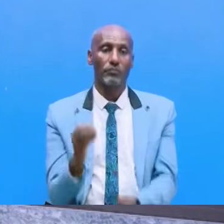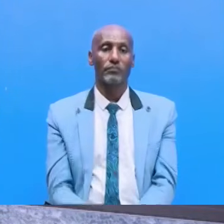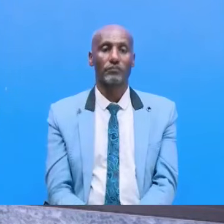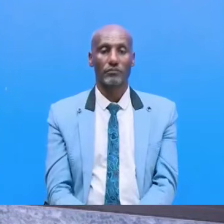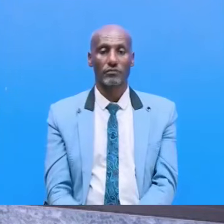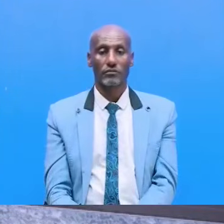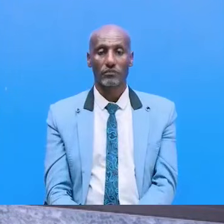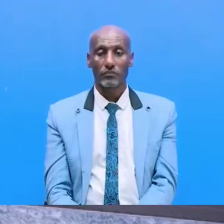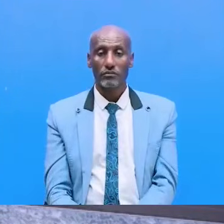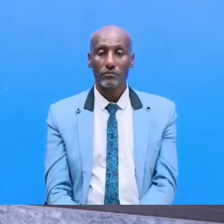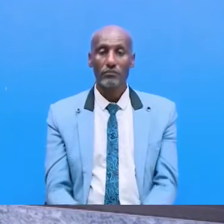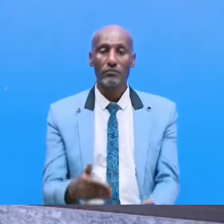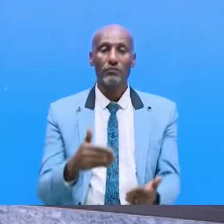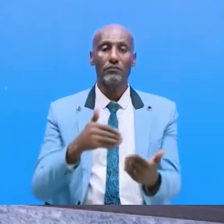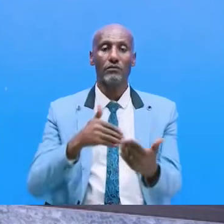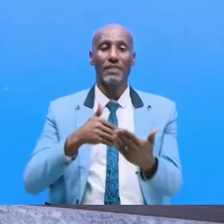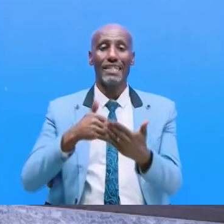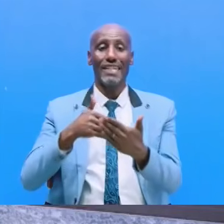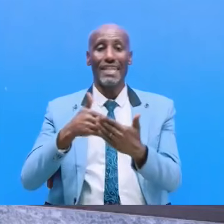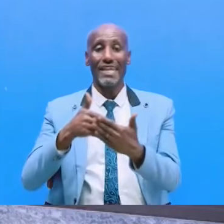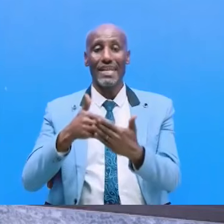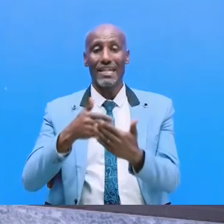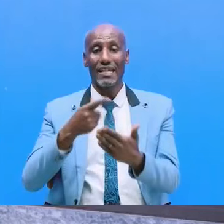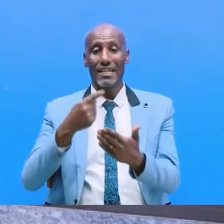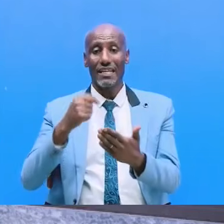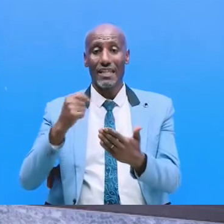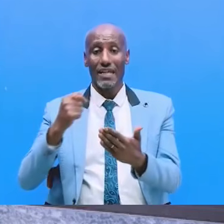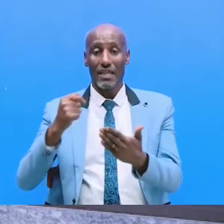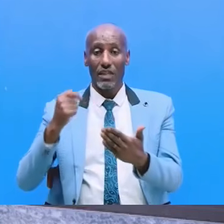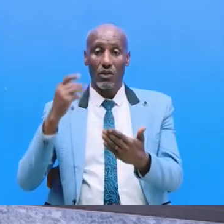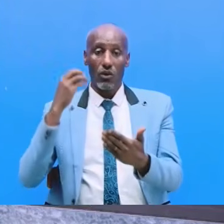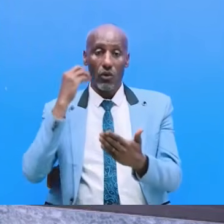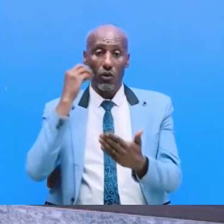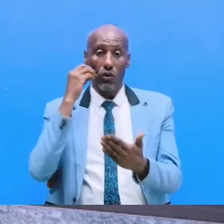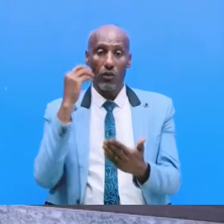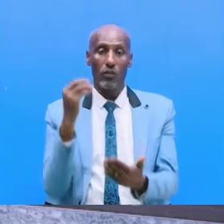look here, near their home, house. So when we come